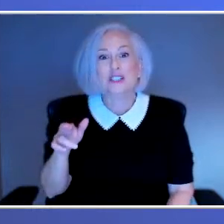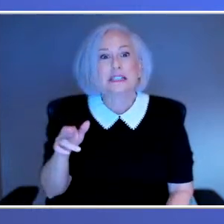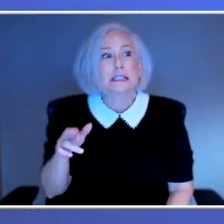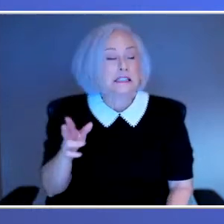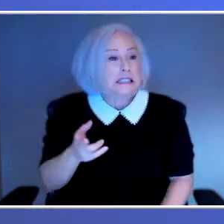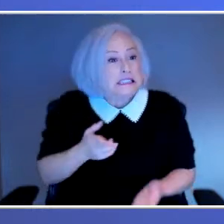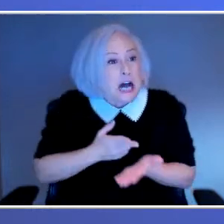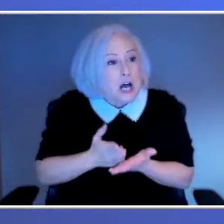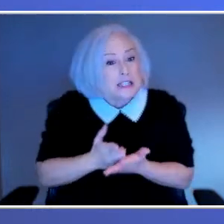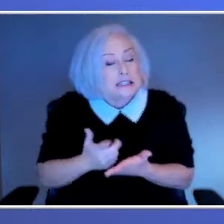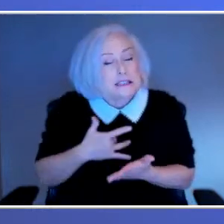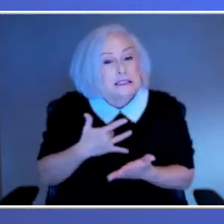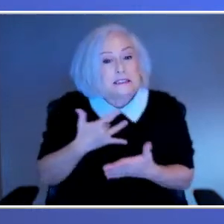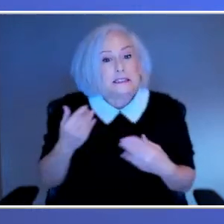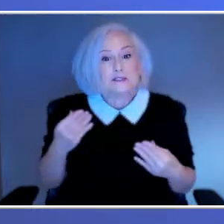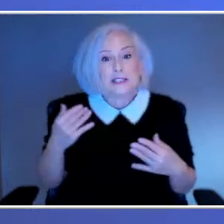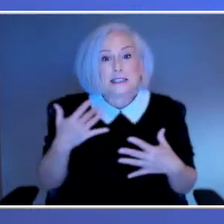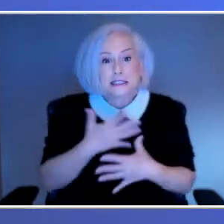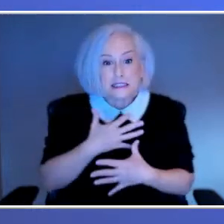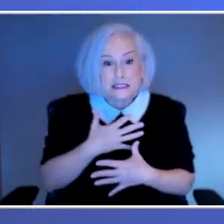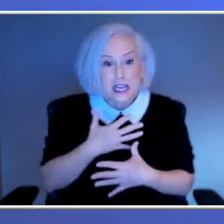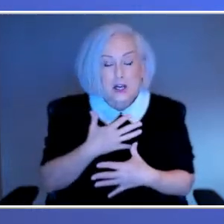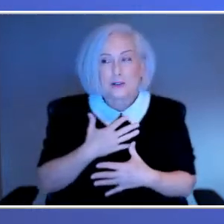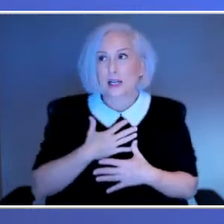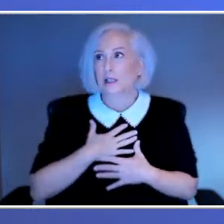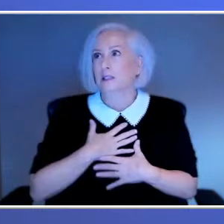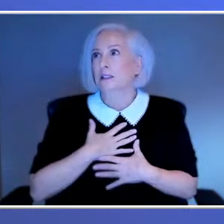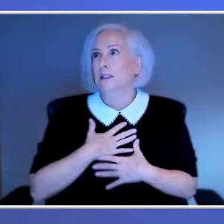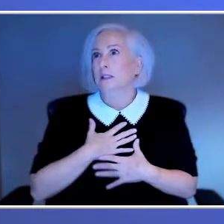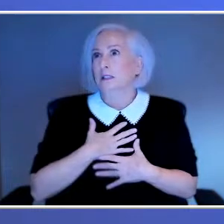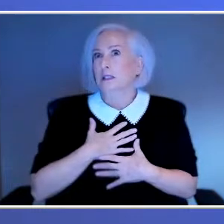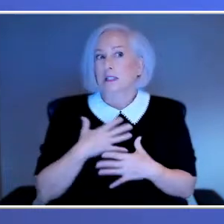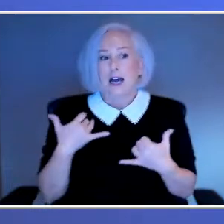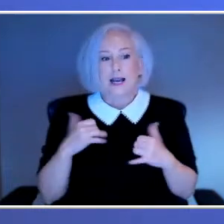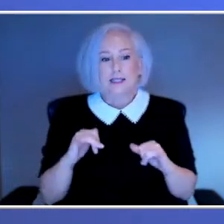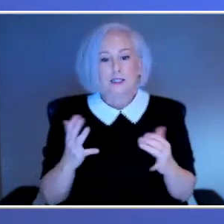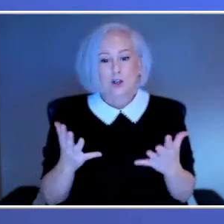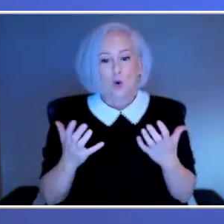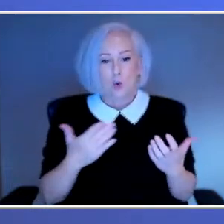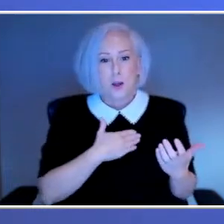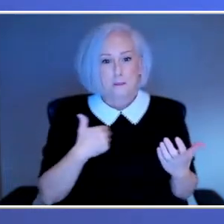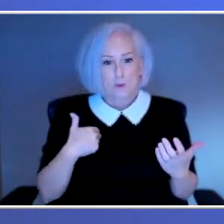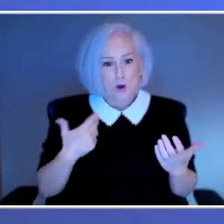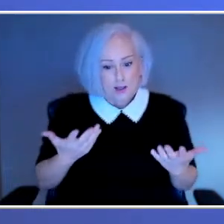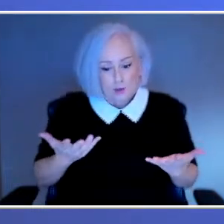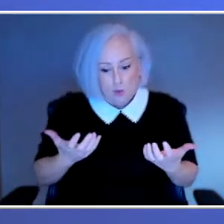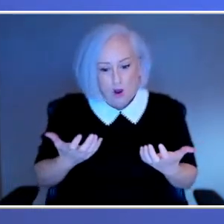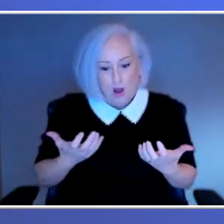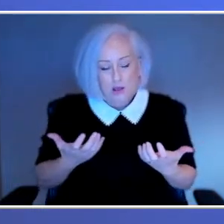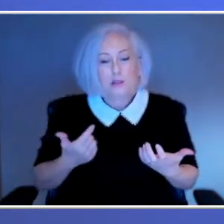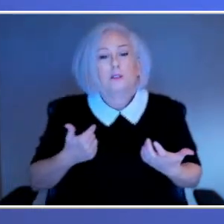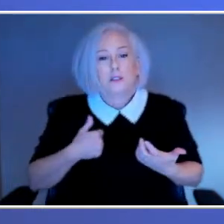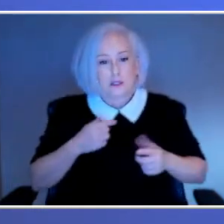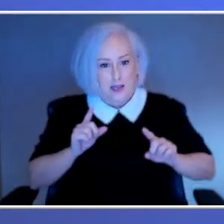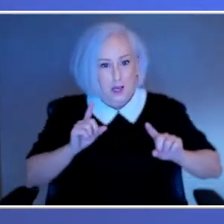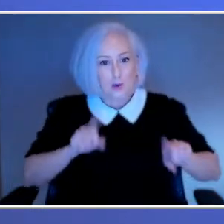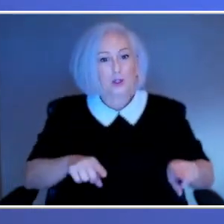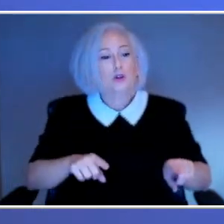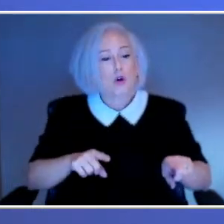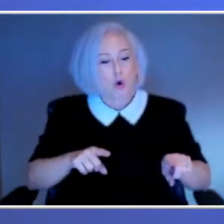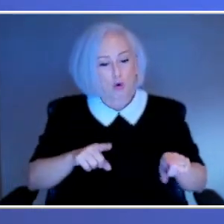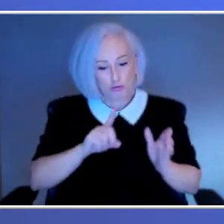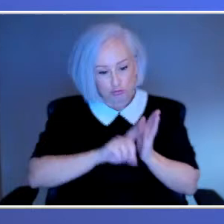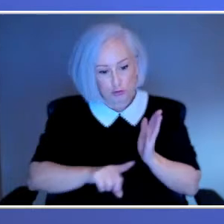oh gosh, I still want breasts. But I was going in, getting checked periodically, every 6